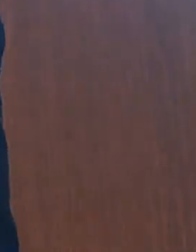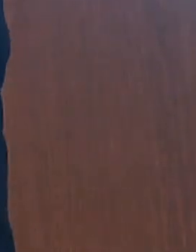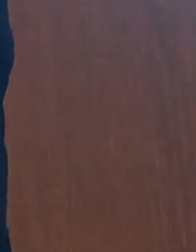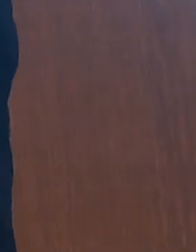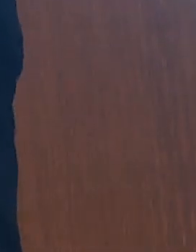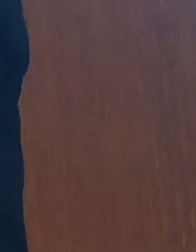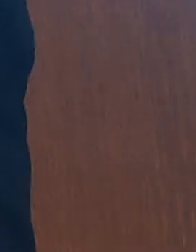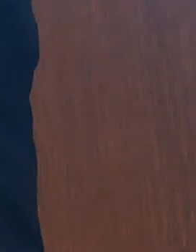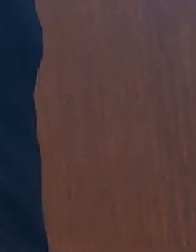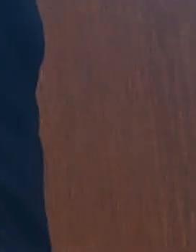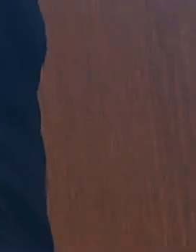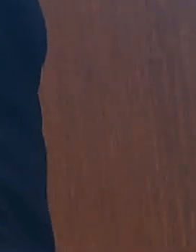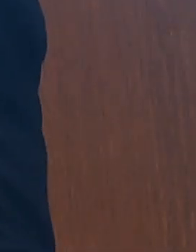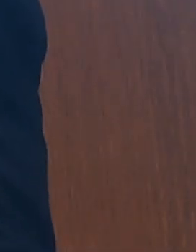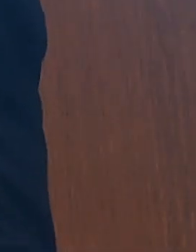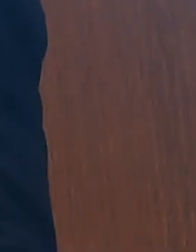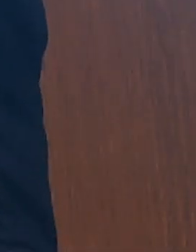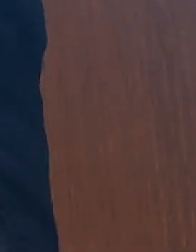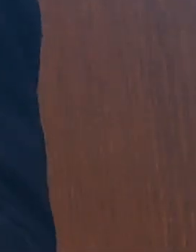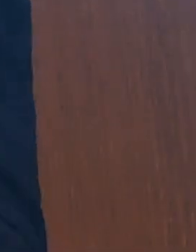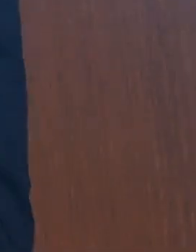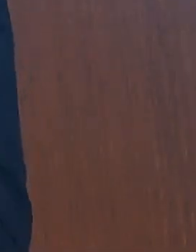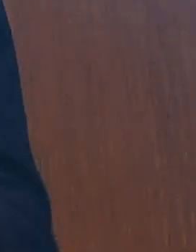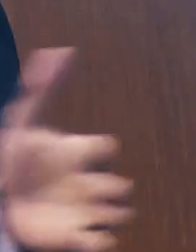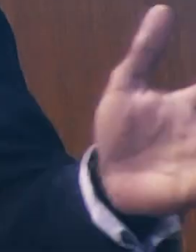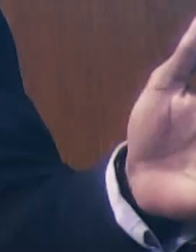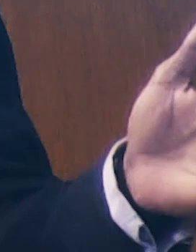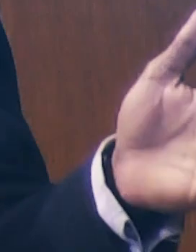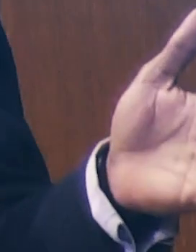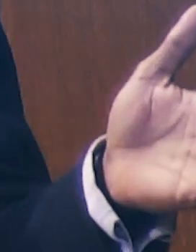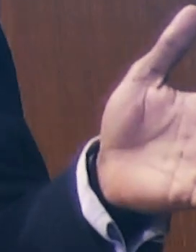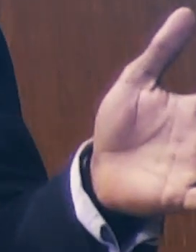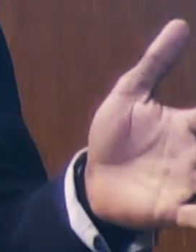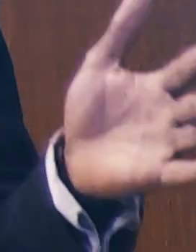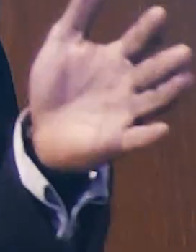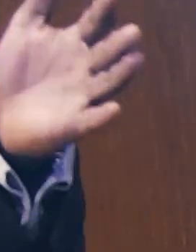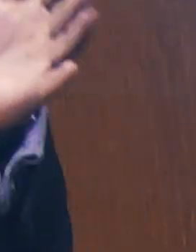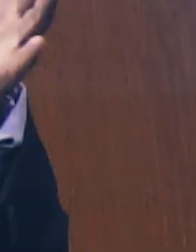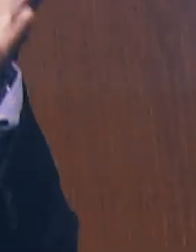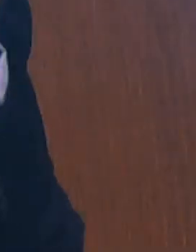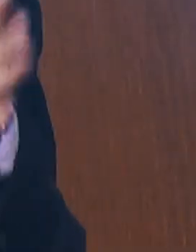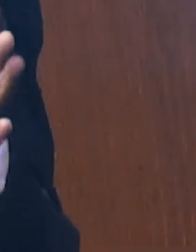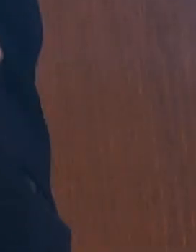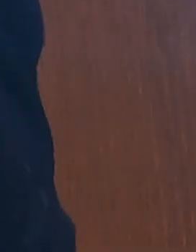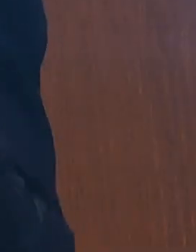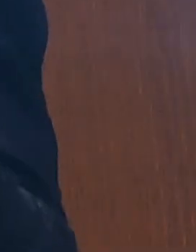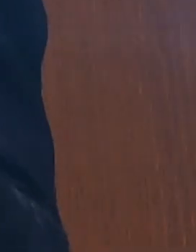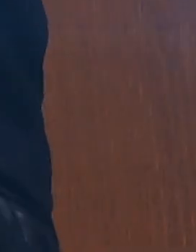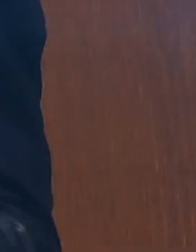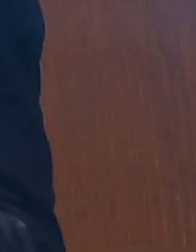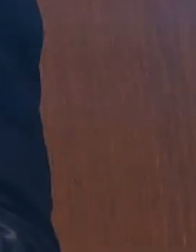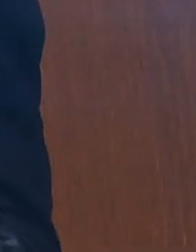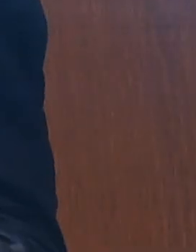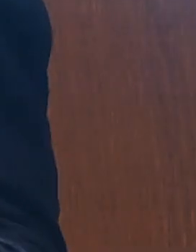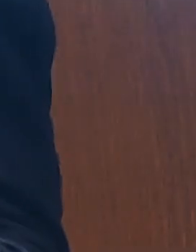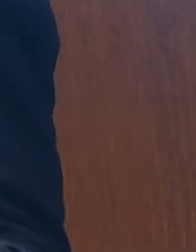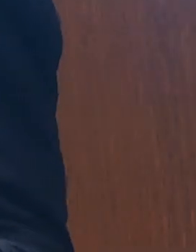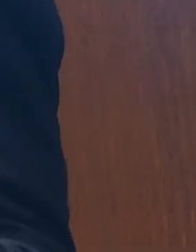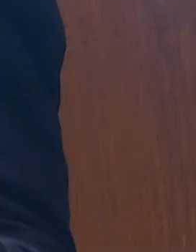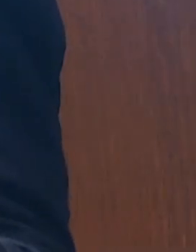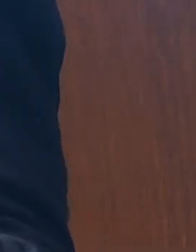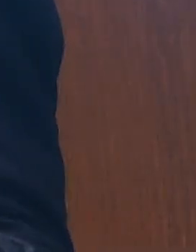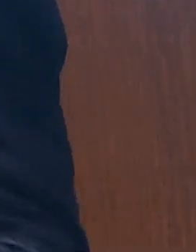Do you trust God? When you have no clue as to where the next dime or dollar is going to come